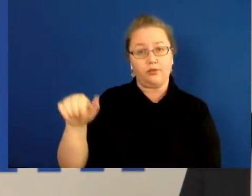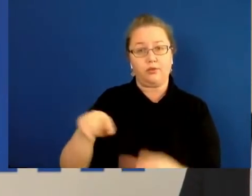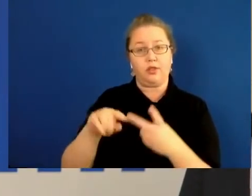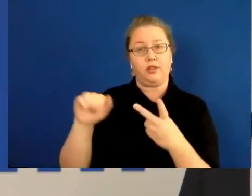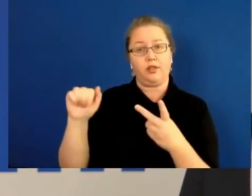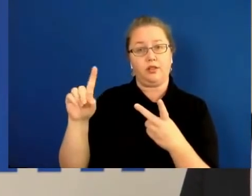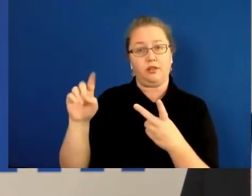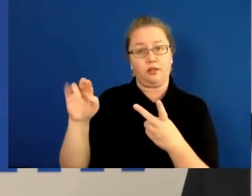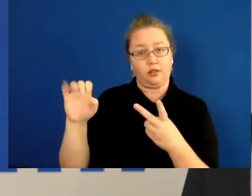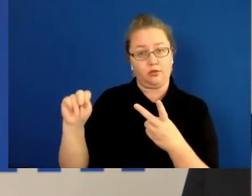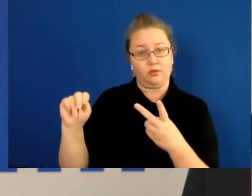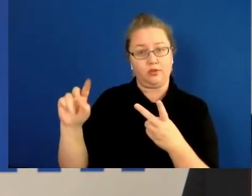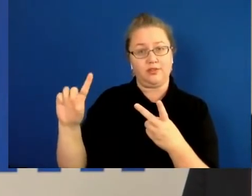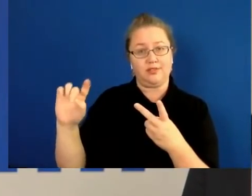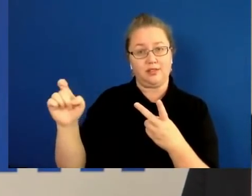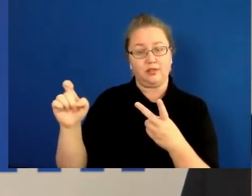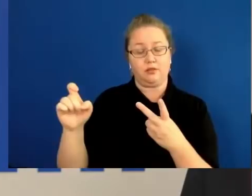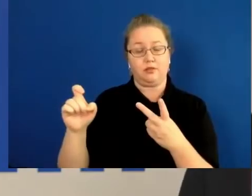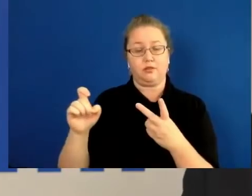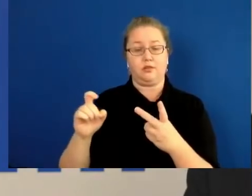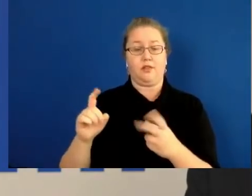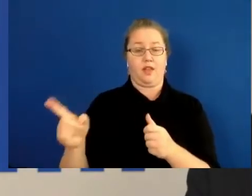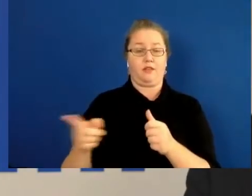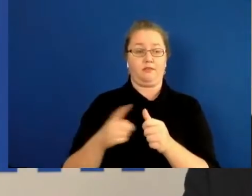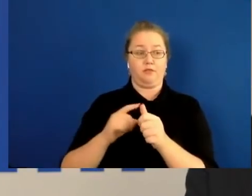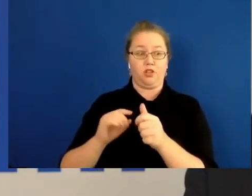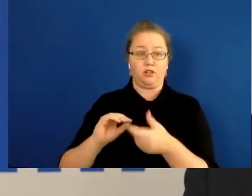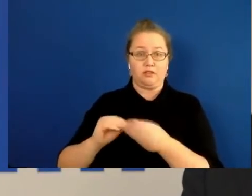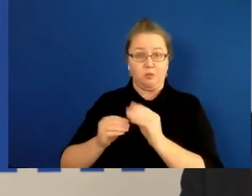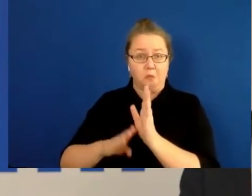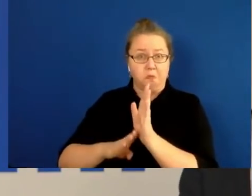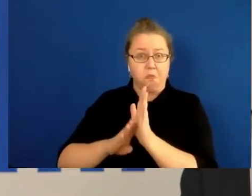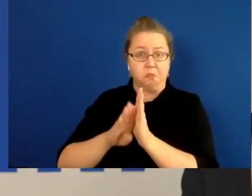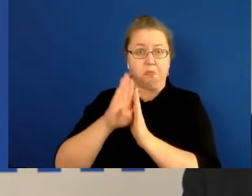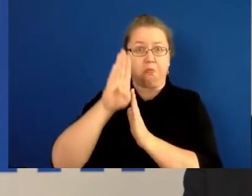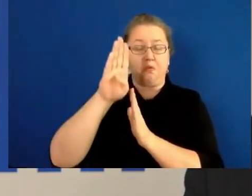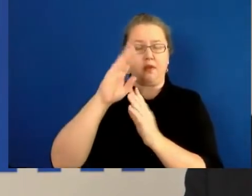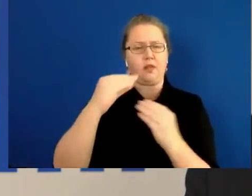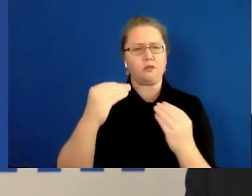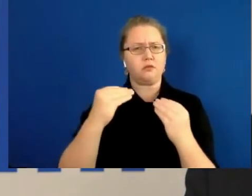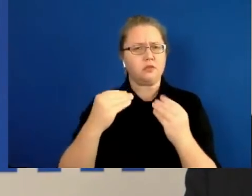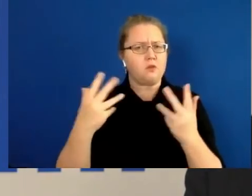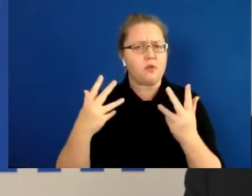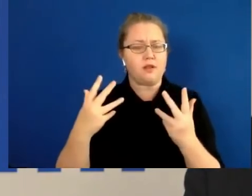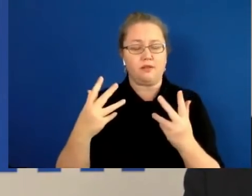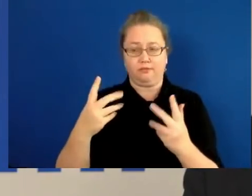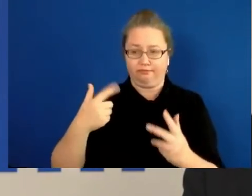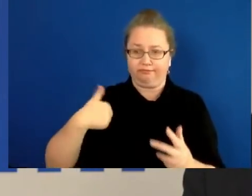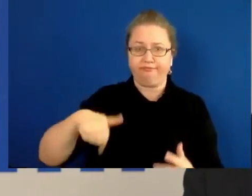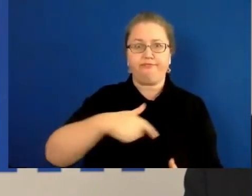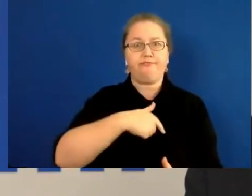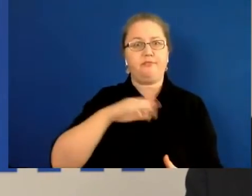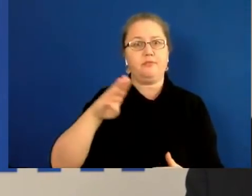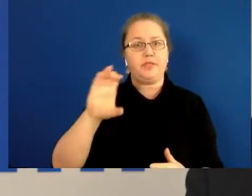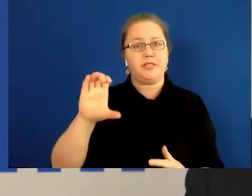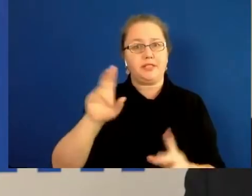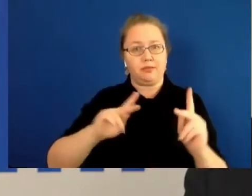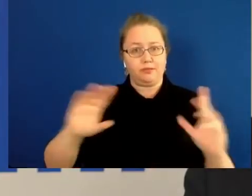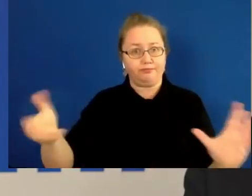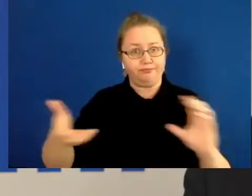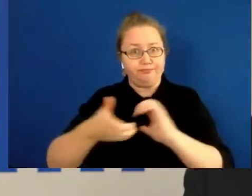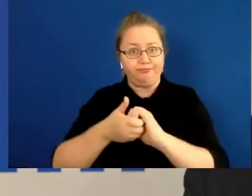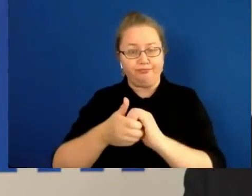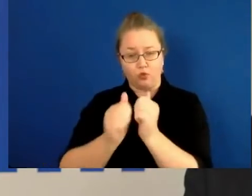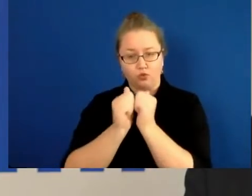Dr. Henry for today's COVID-19 update. British Columbians have been applauded not only nationally, but